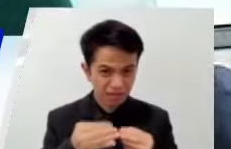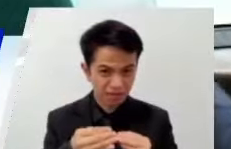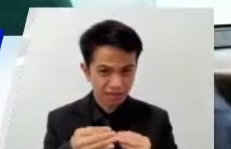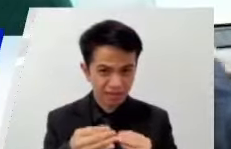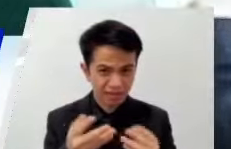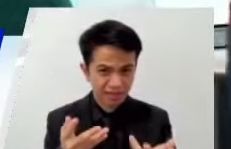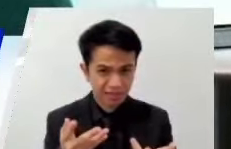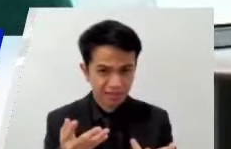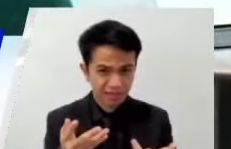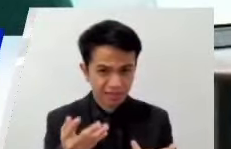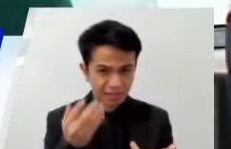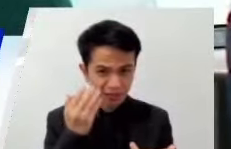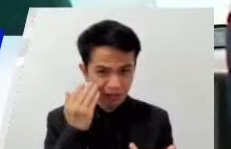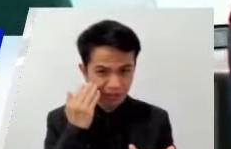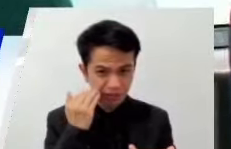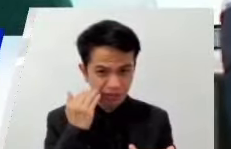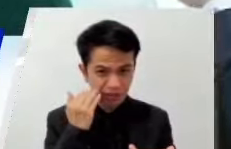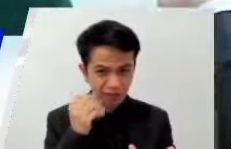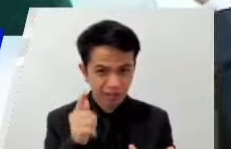sufficient, yung 20 pesos?